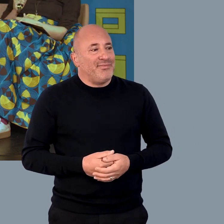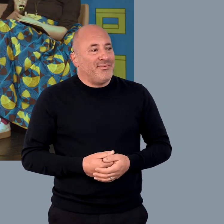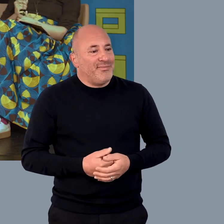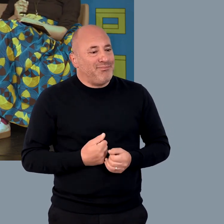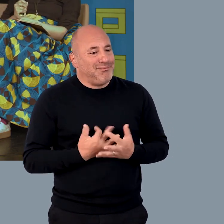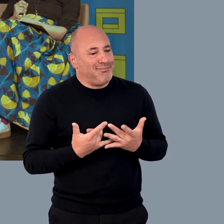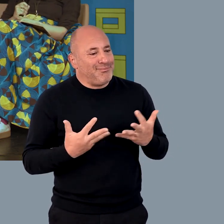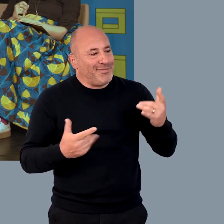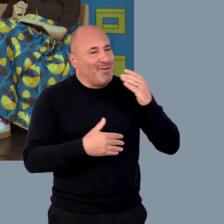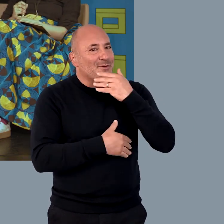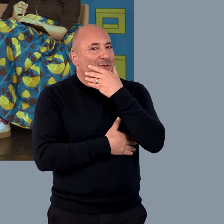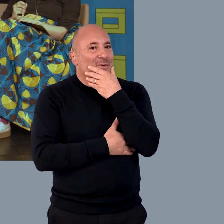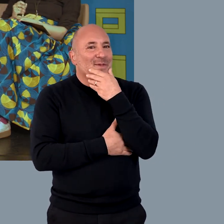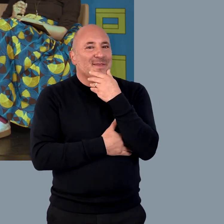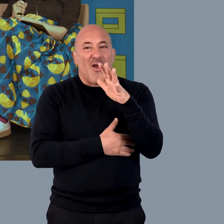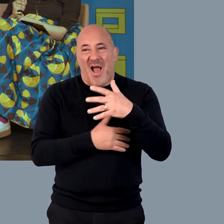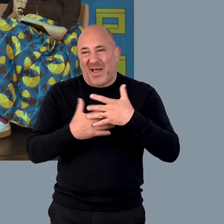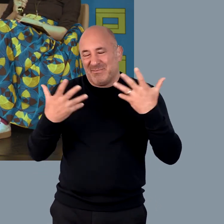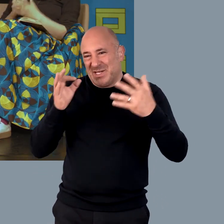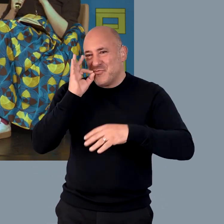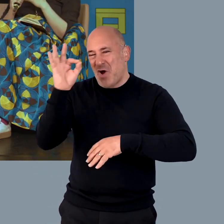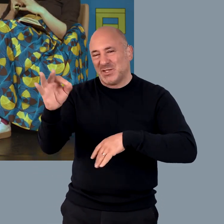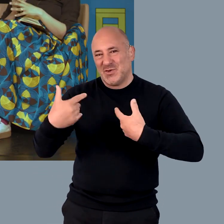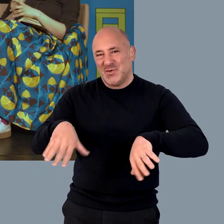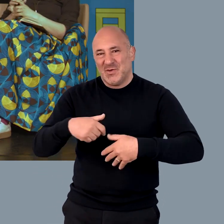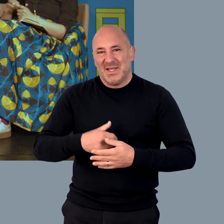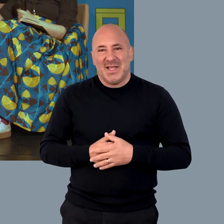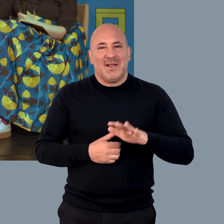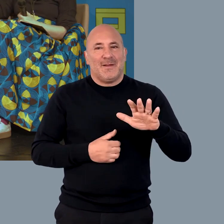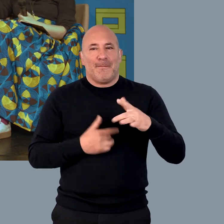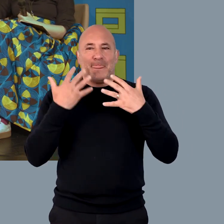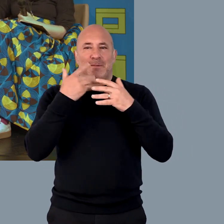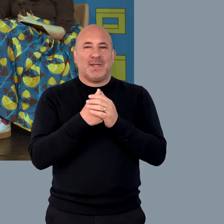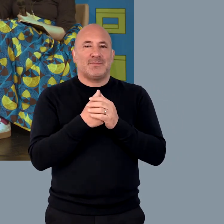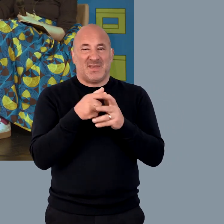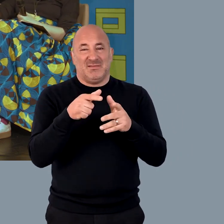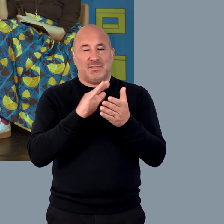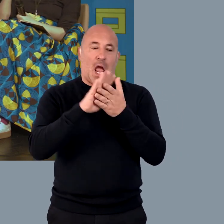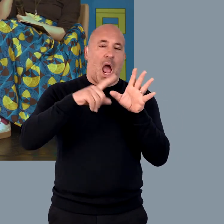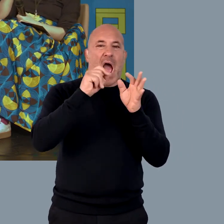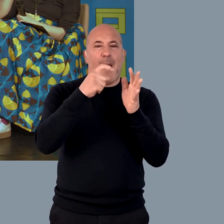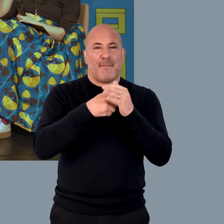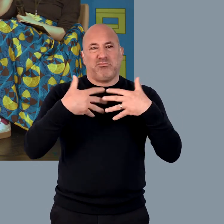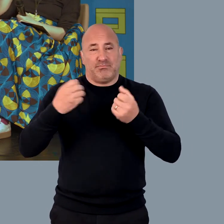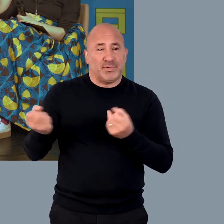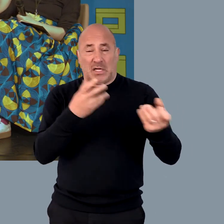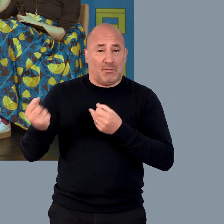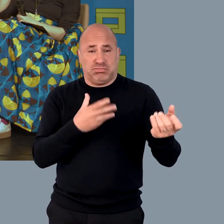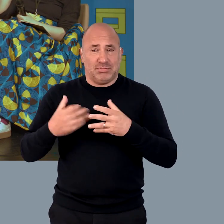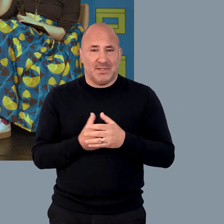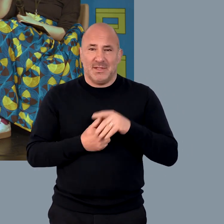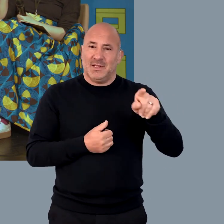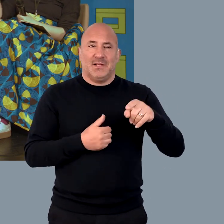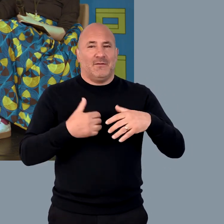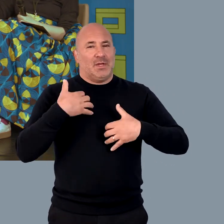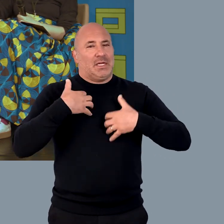here. Where do you want me to start? I have so many. Sorry, that's really big. Big questions. I'm still a little bit thinking